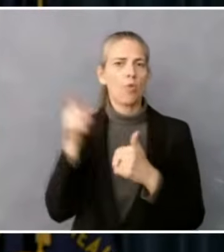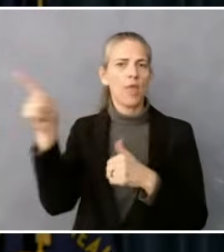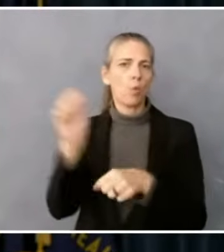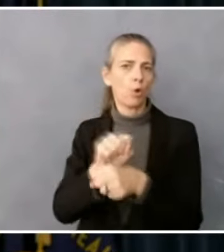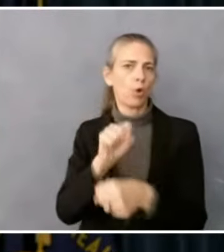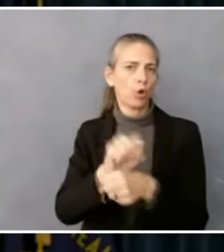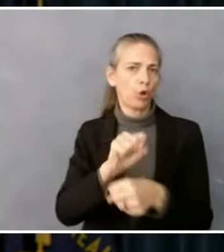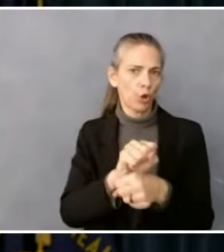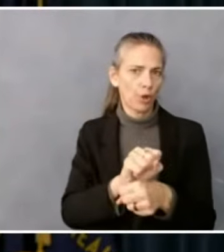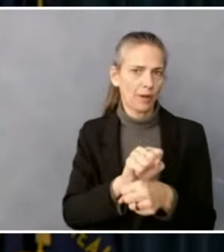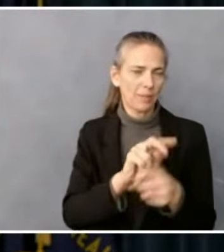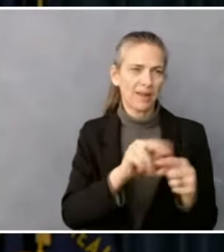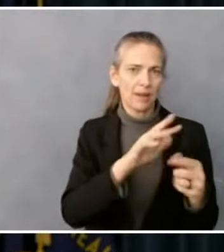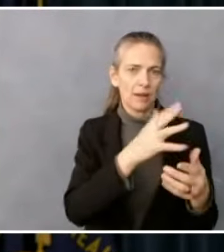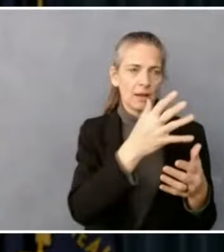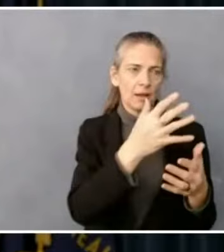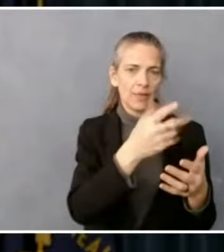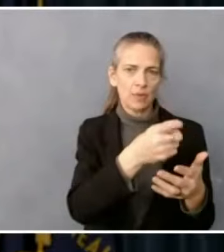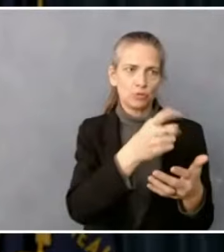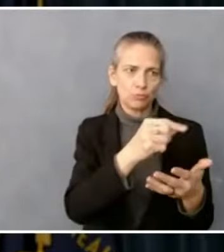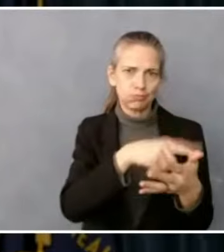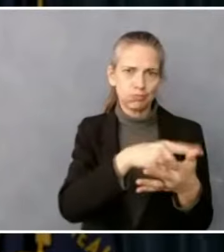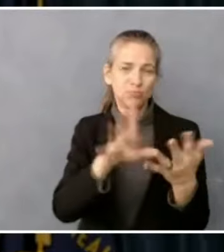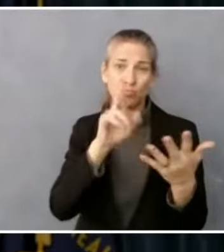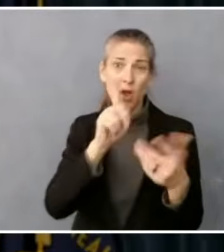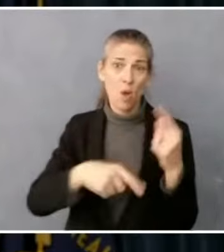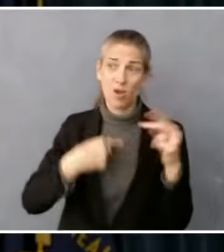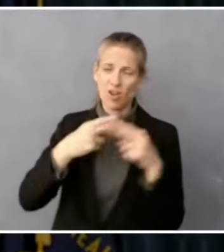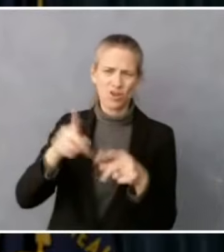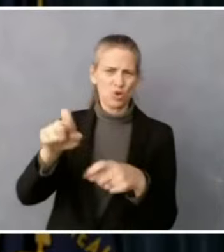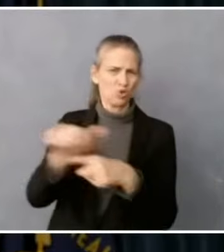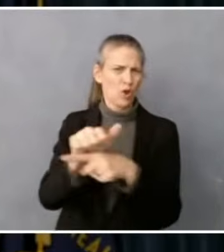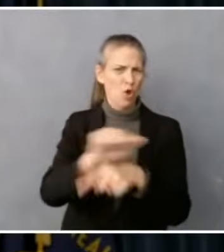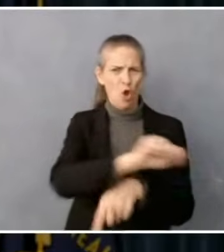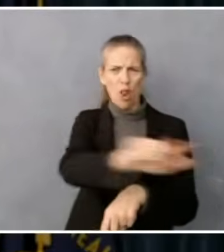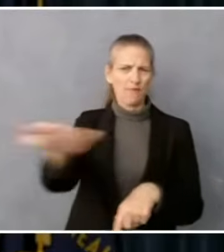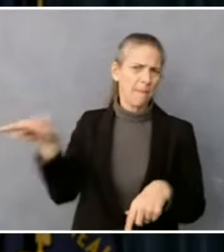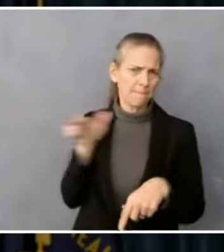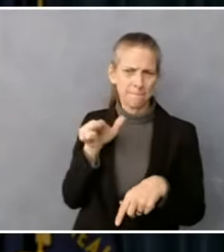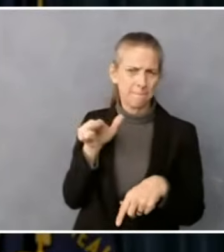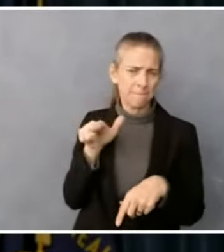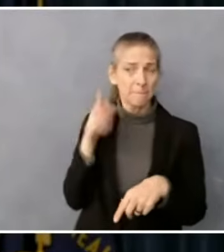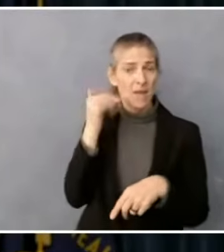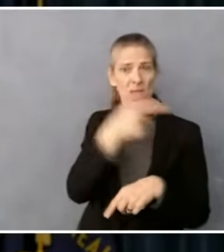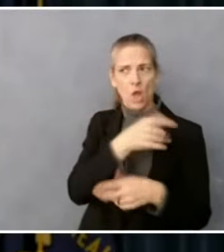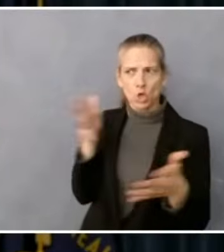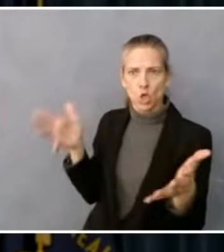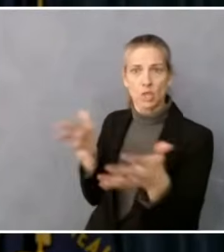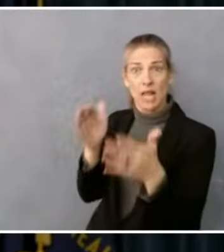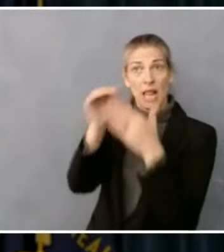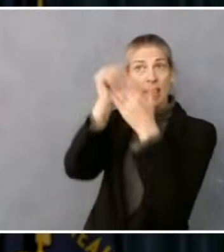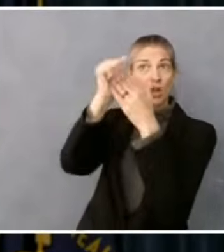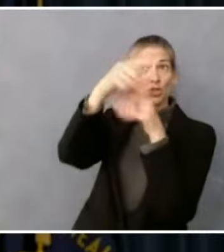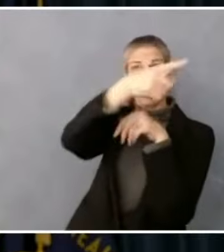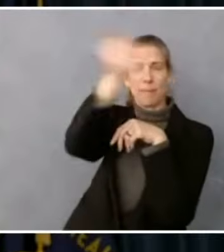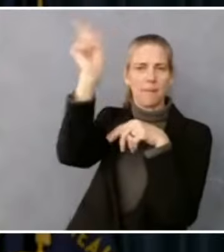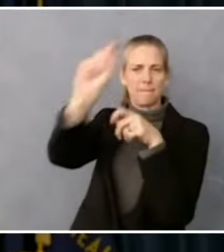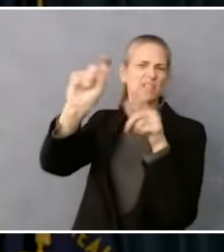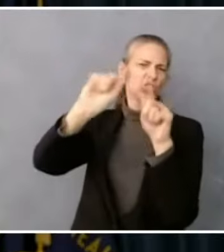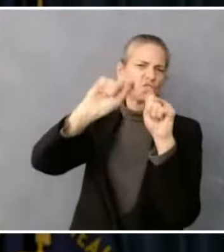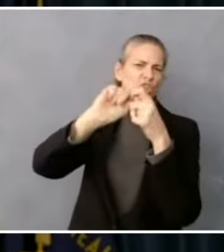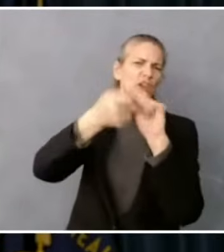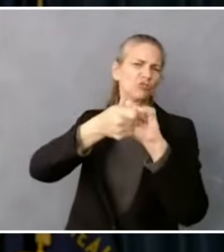So what I called on is that they need to be retrained, all of them, because they've been encouraged, and leadership has to change. I mean, when